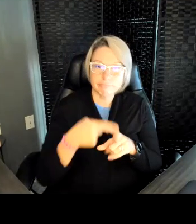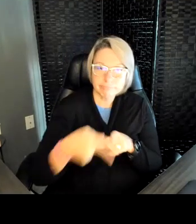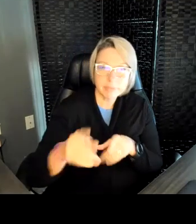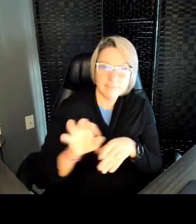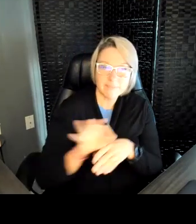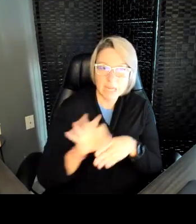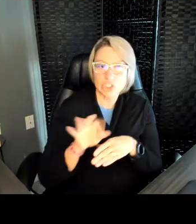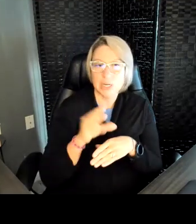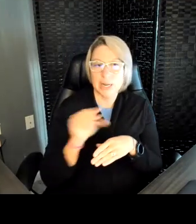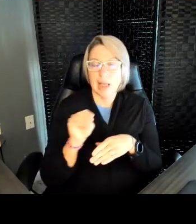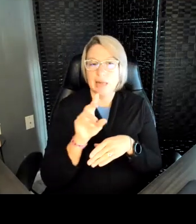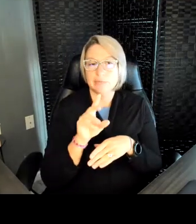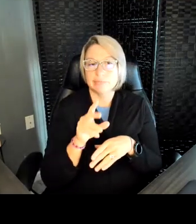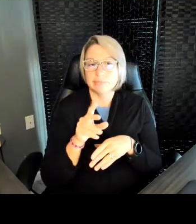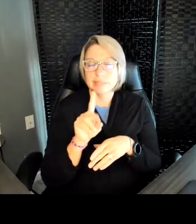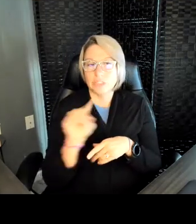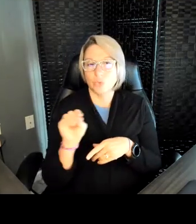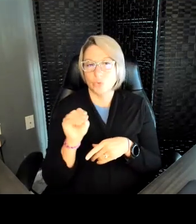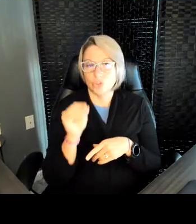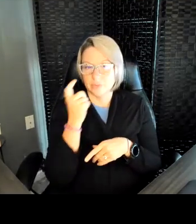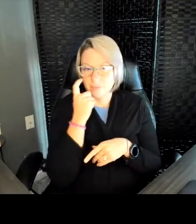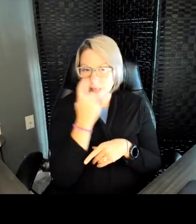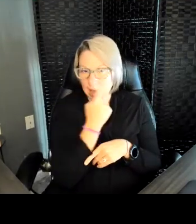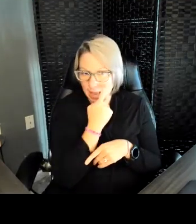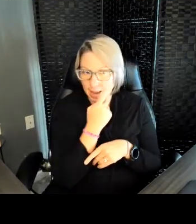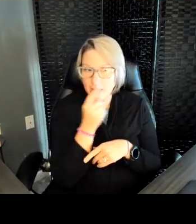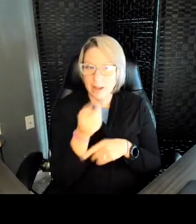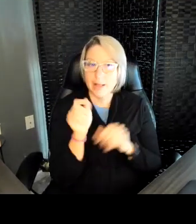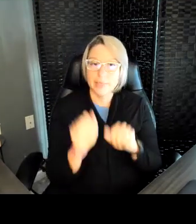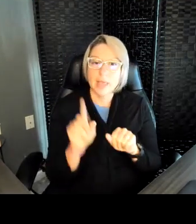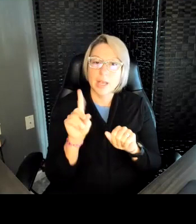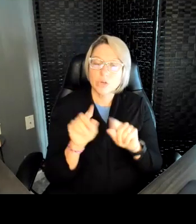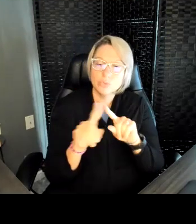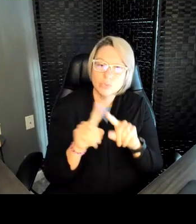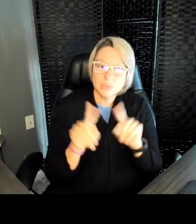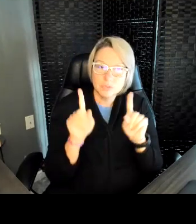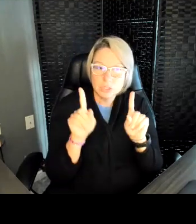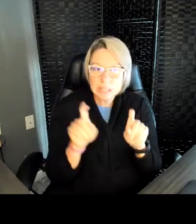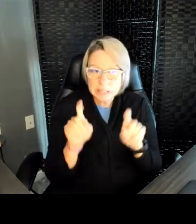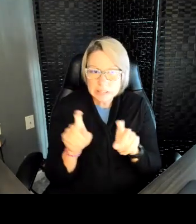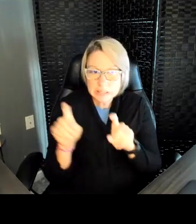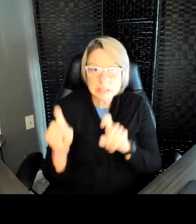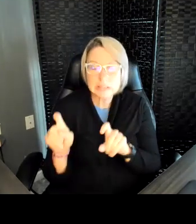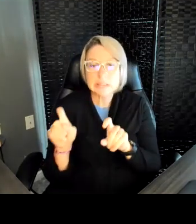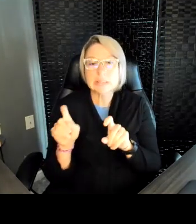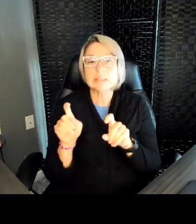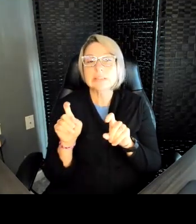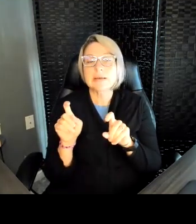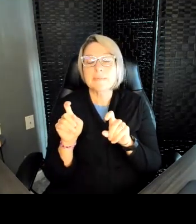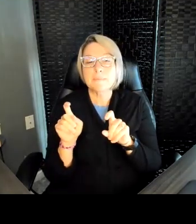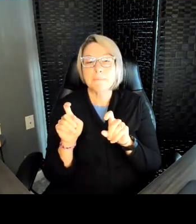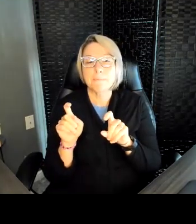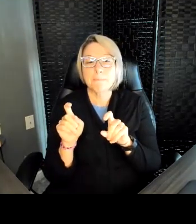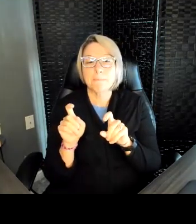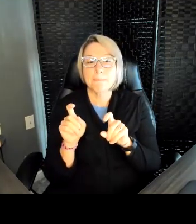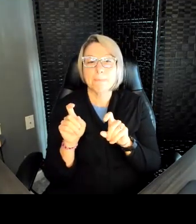also people who can do diagnostics. They do what eye doctors do, our ophthalmologists do, where they're going to be